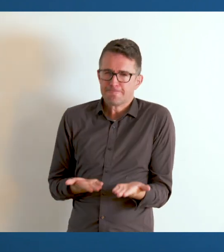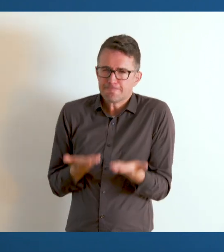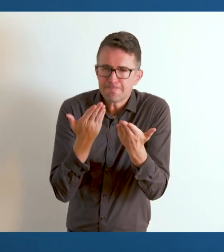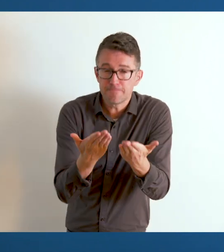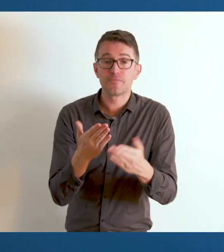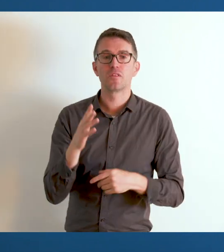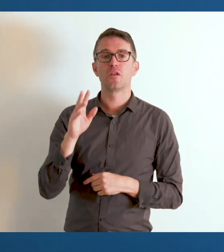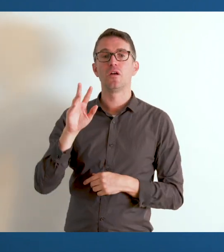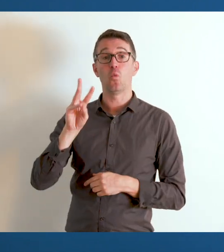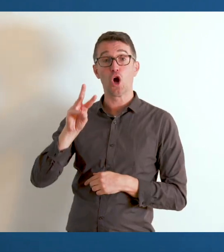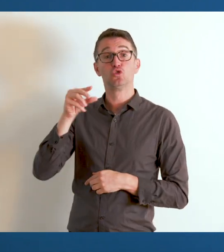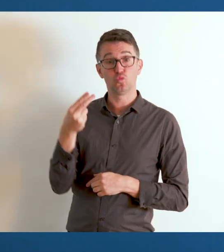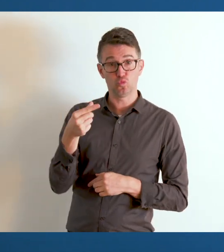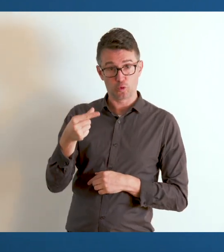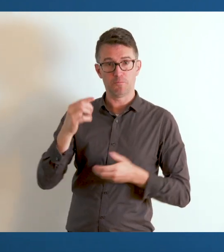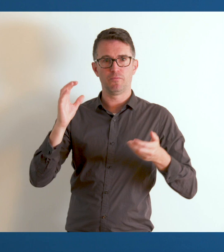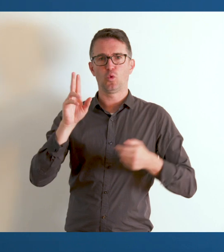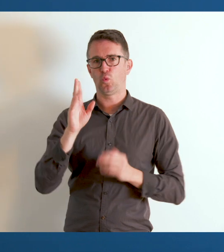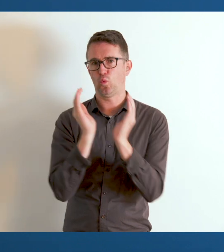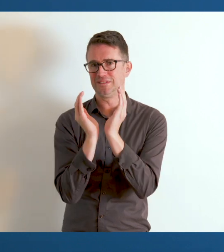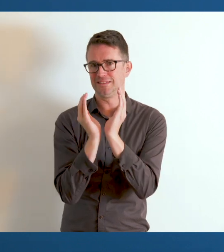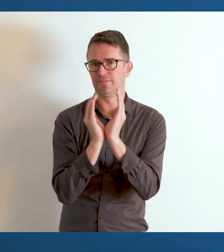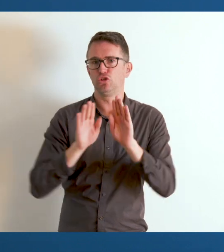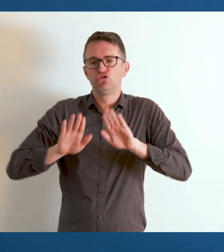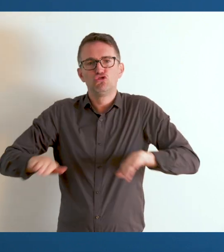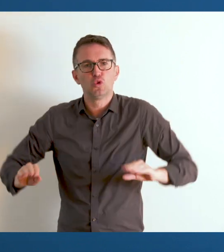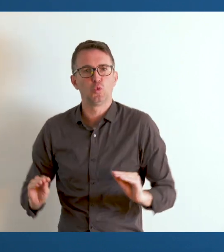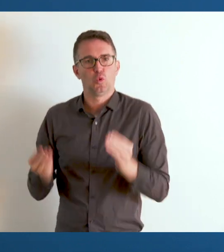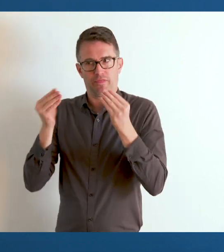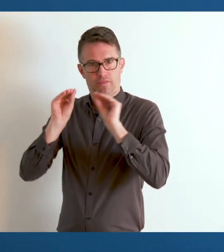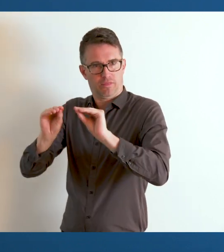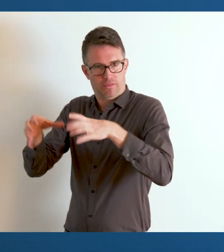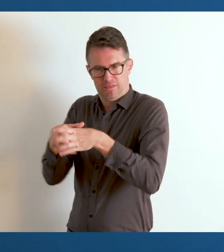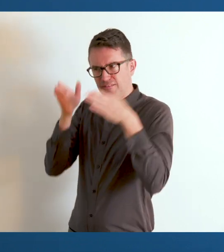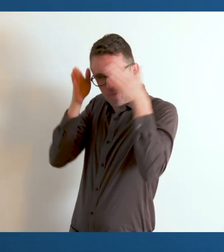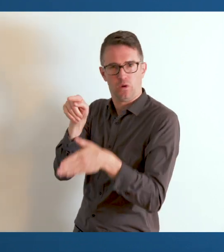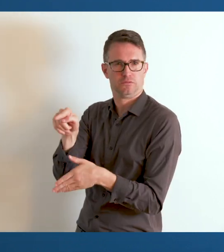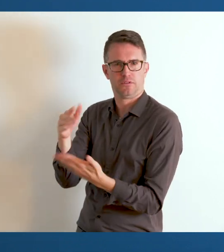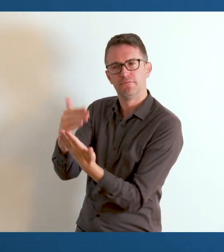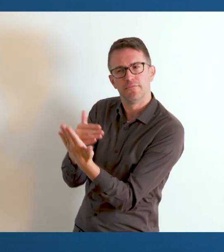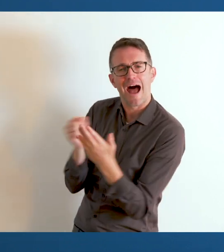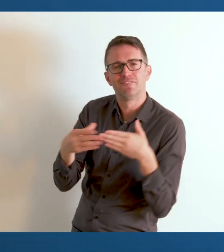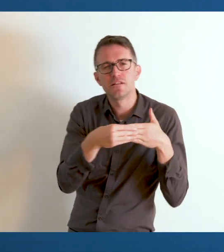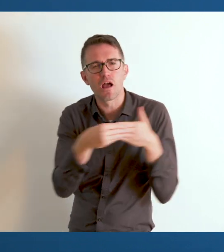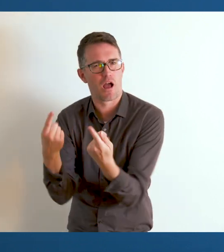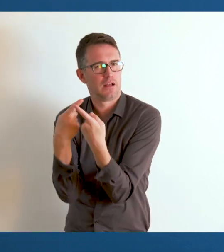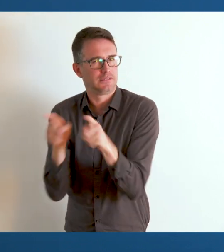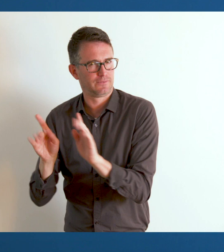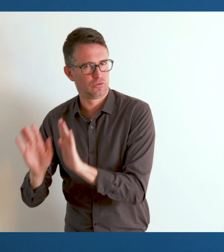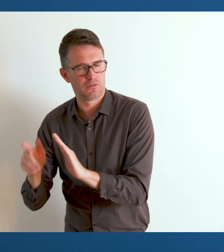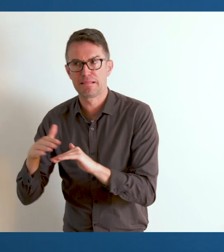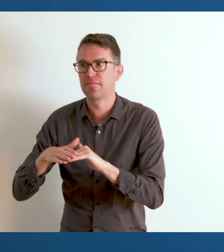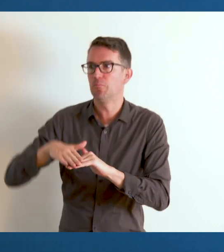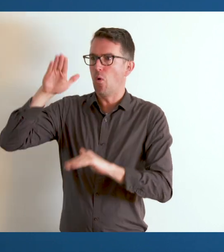UNICEF Child Functioning Module that focuses on those specific age groups to collect more